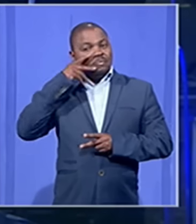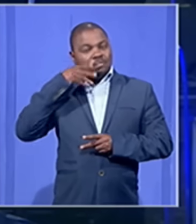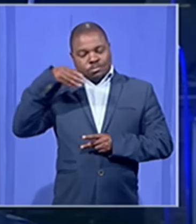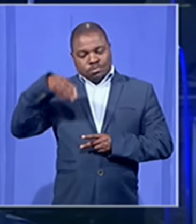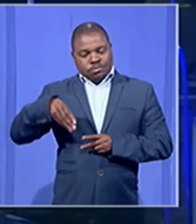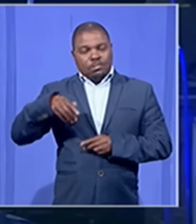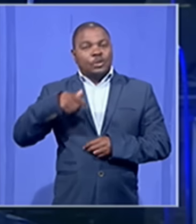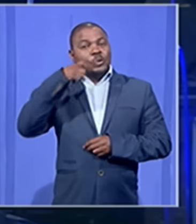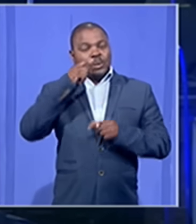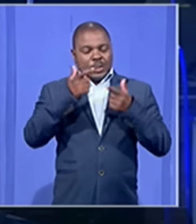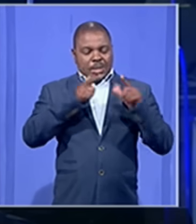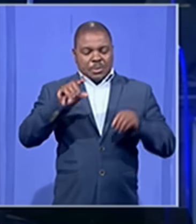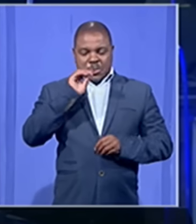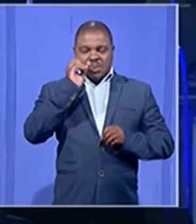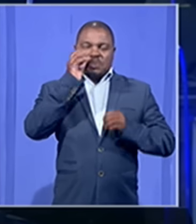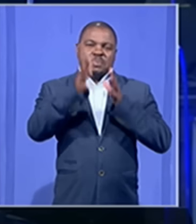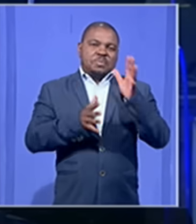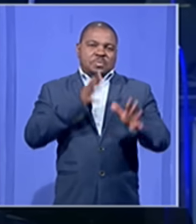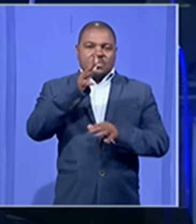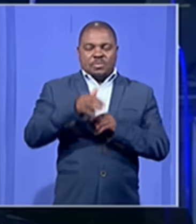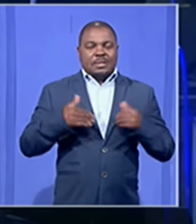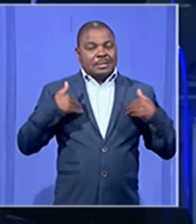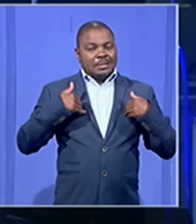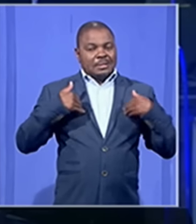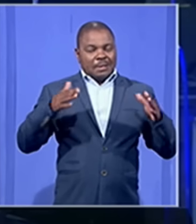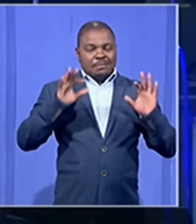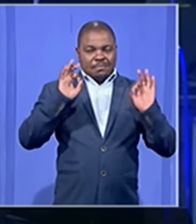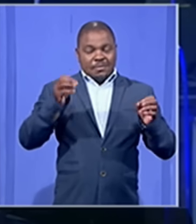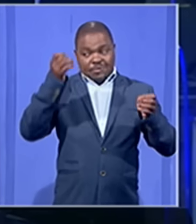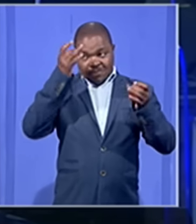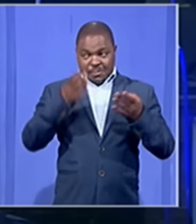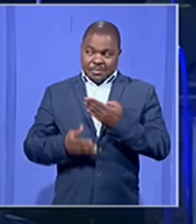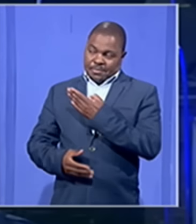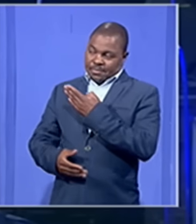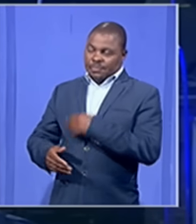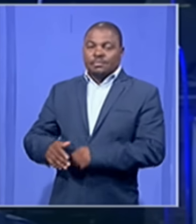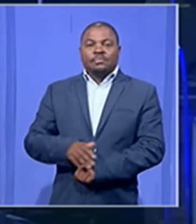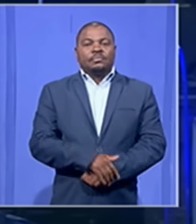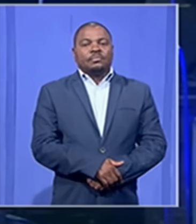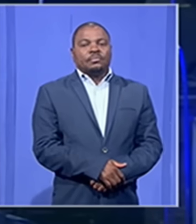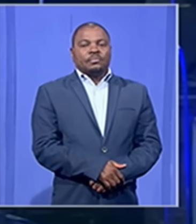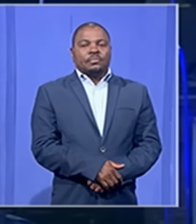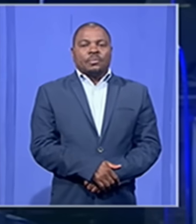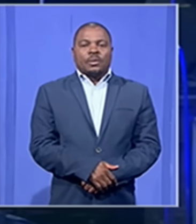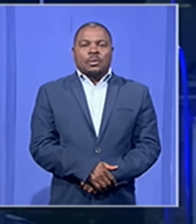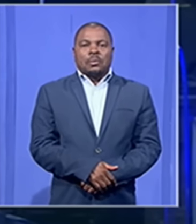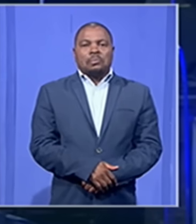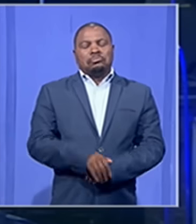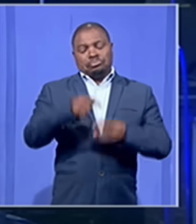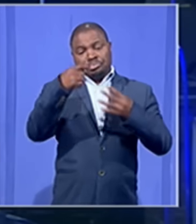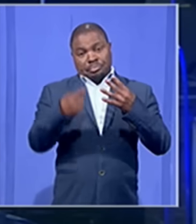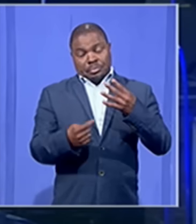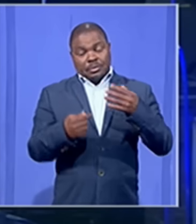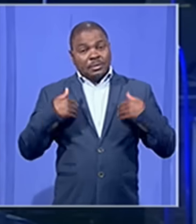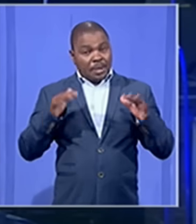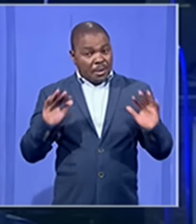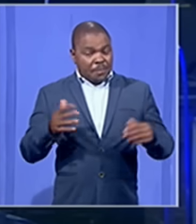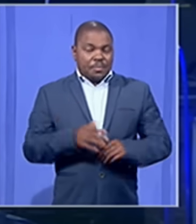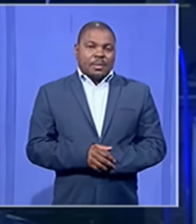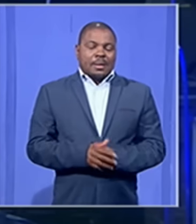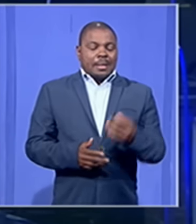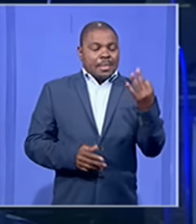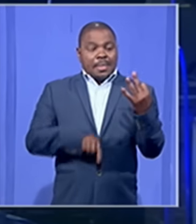ya dikgang tsa Setswana a re thube kobo segole ka tshedimosetso. Tsamaitsing bo ena magaetso re di simolola ka gore batho ba